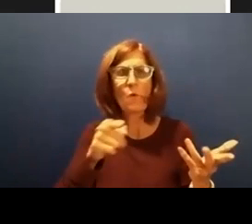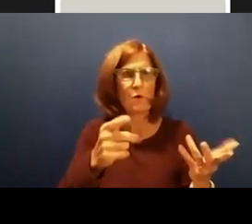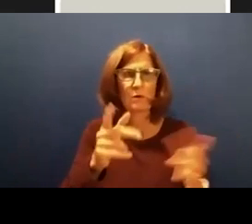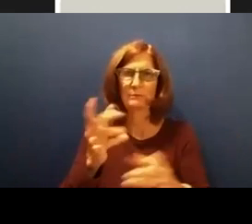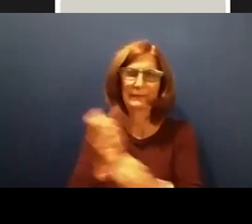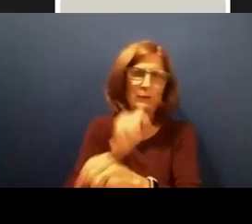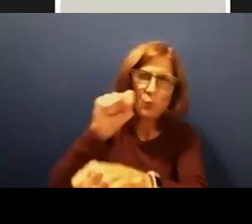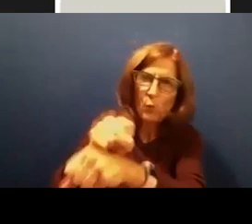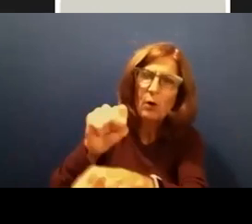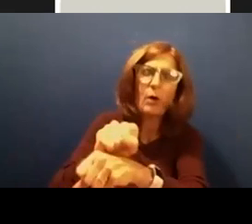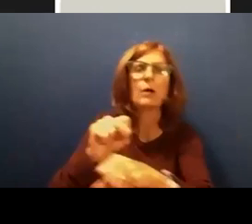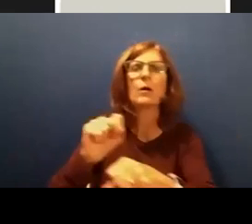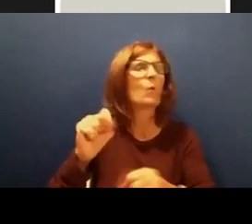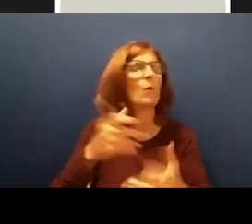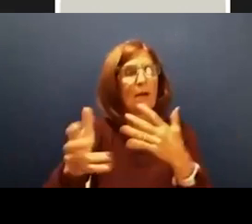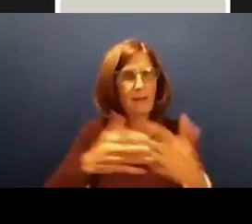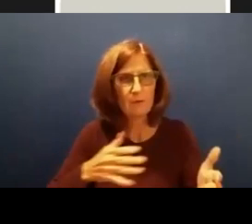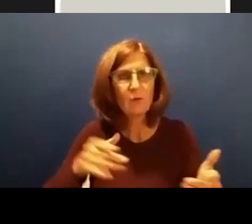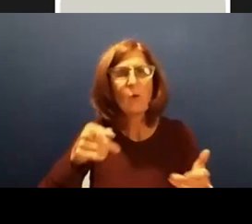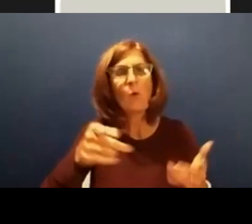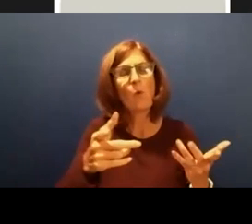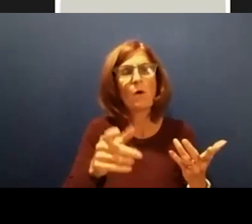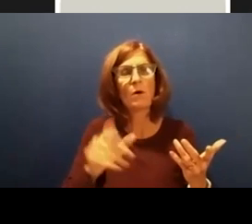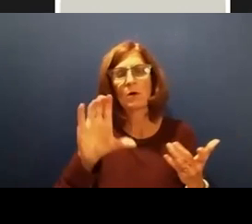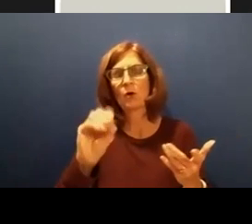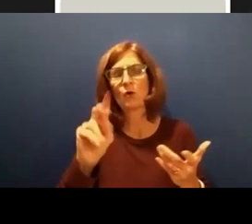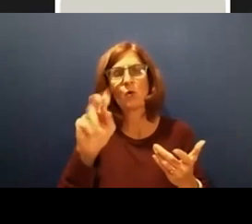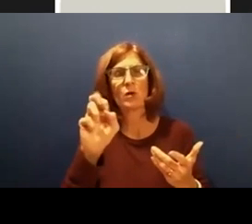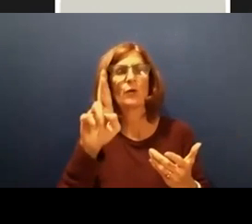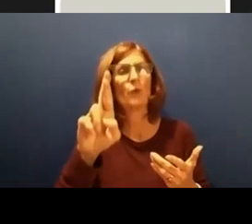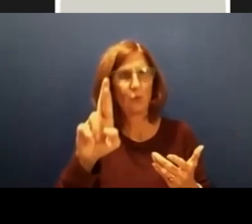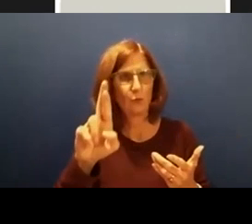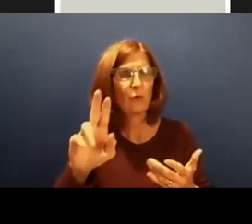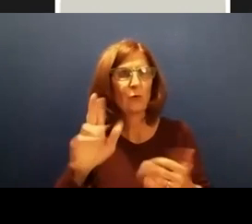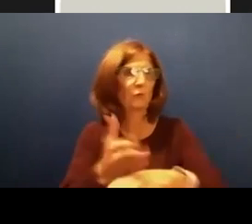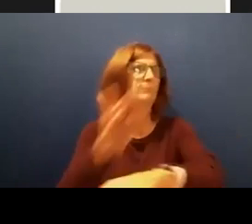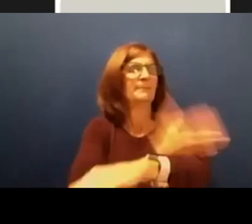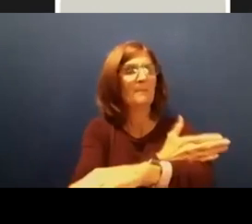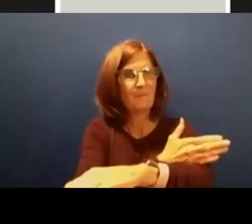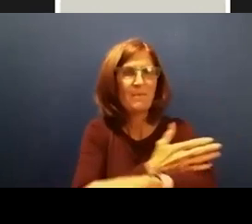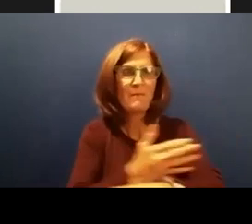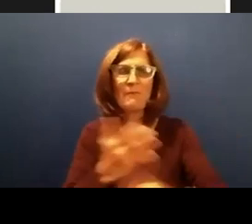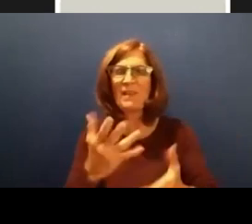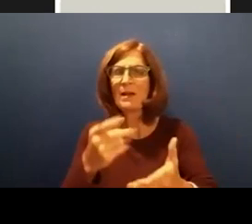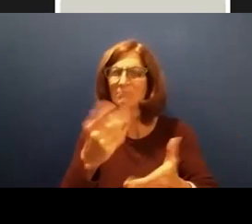business lending or corridor revitalization, that we don't forget this particular project.